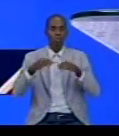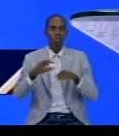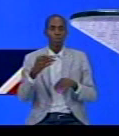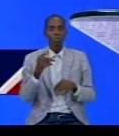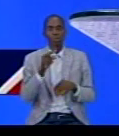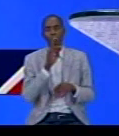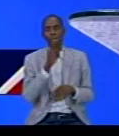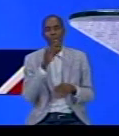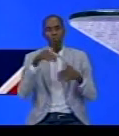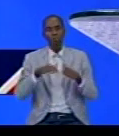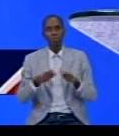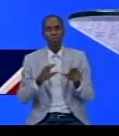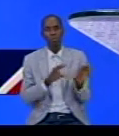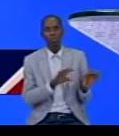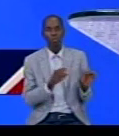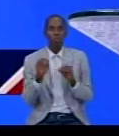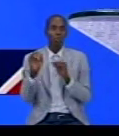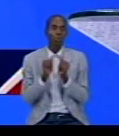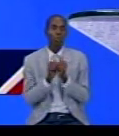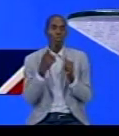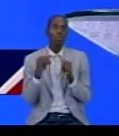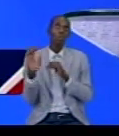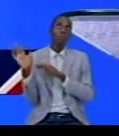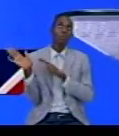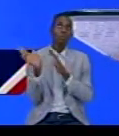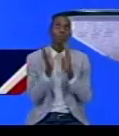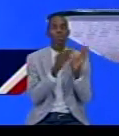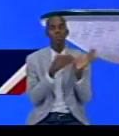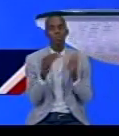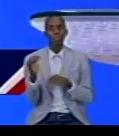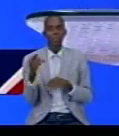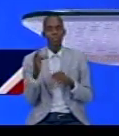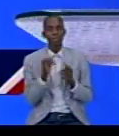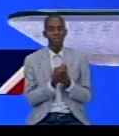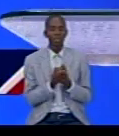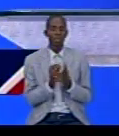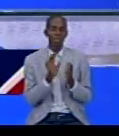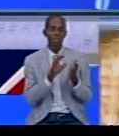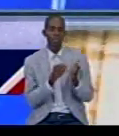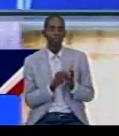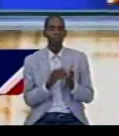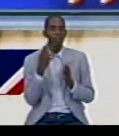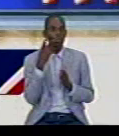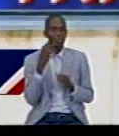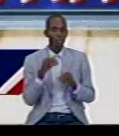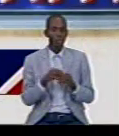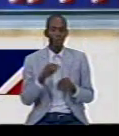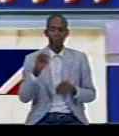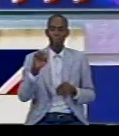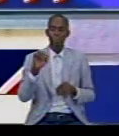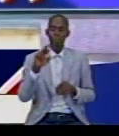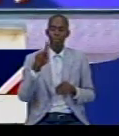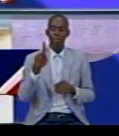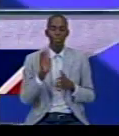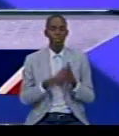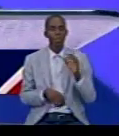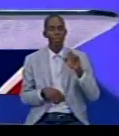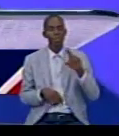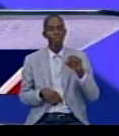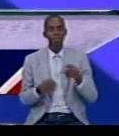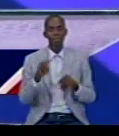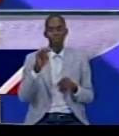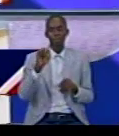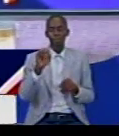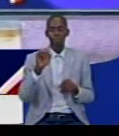the wind and tossed. The prayer of faith. We're looking at Mark chapter 11, and we're looking at